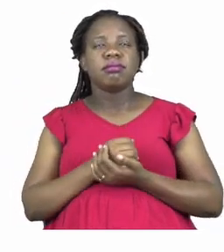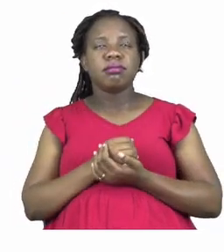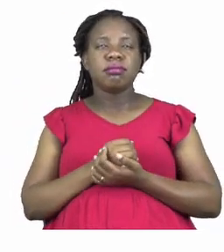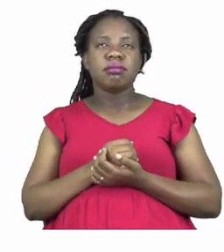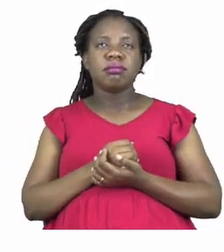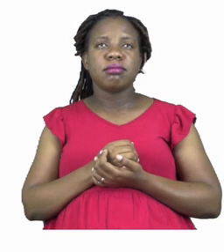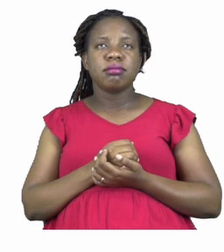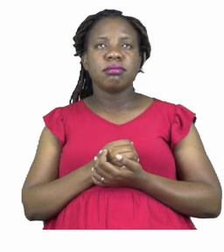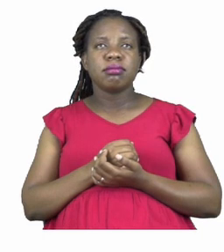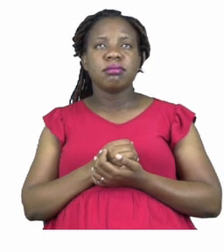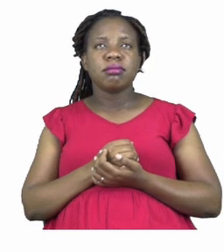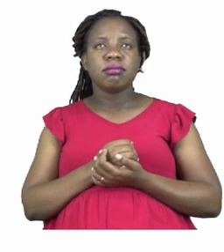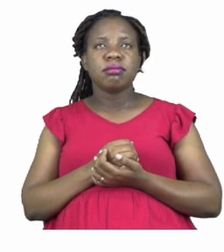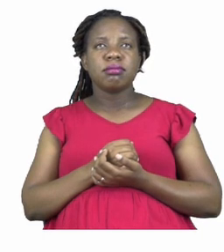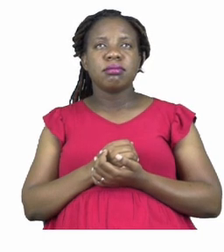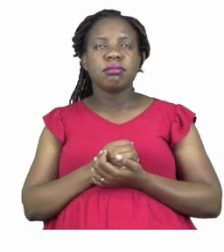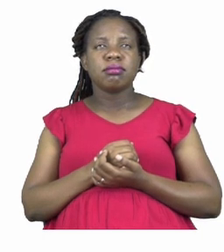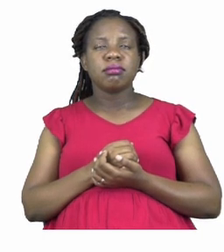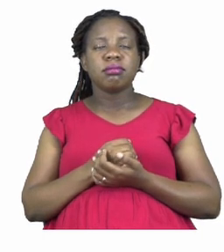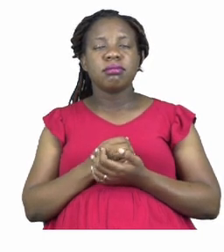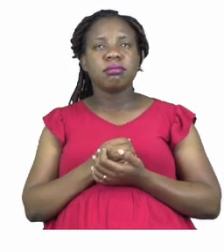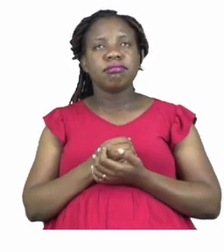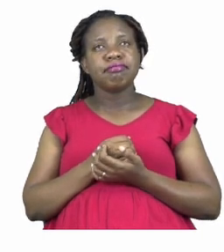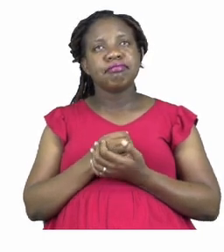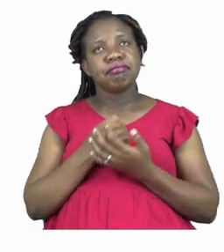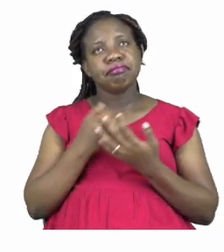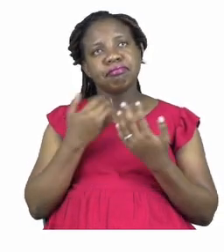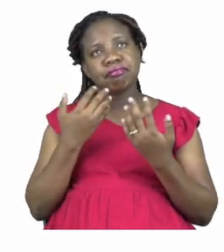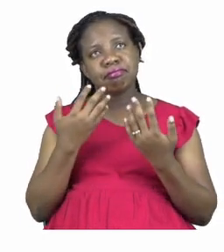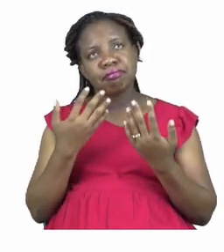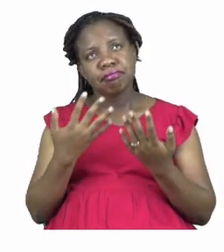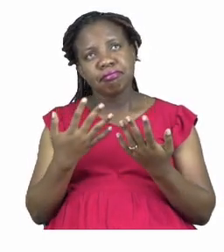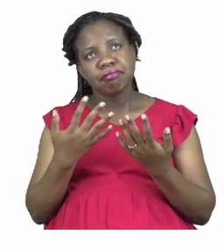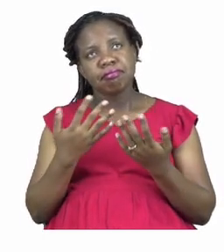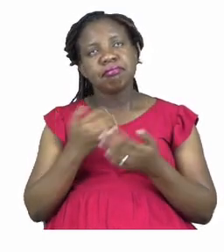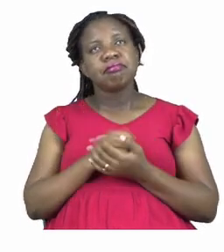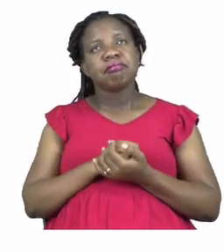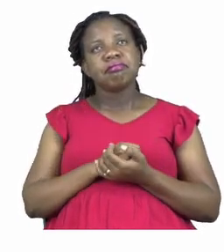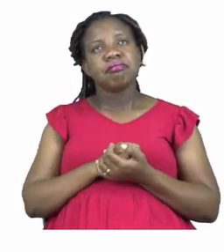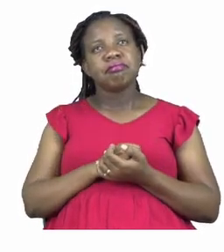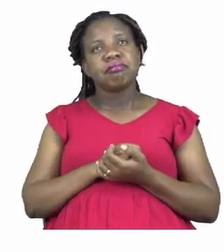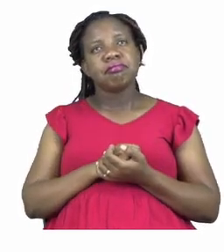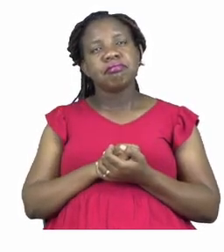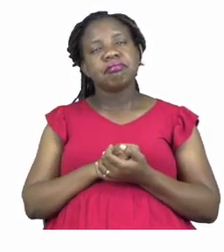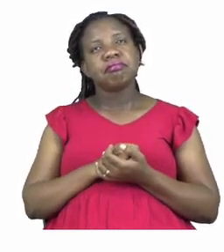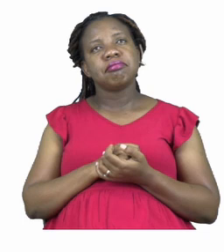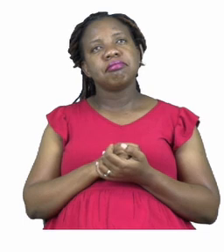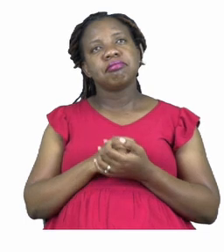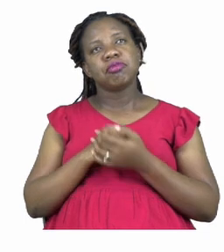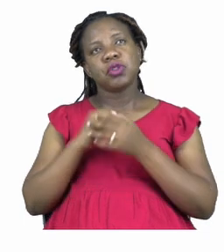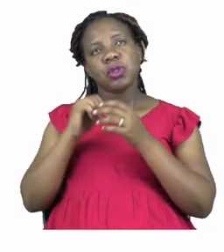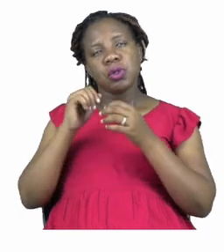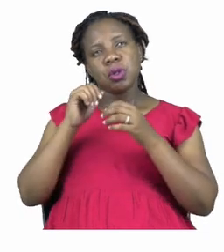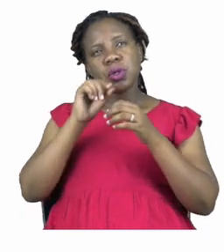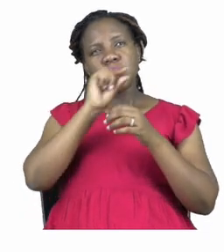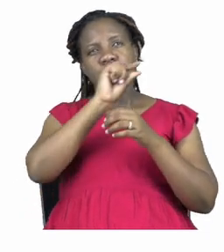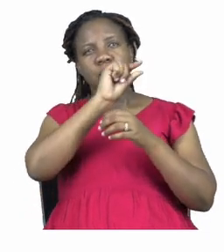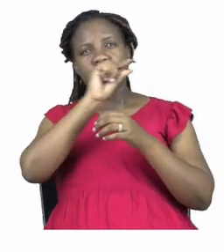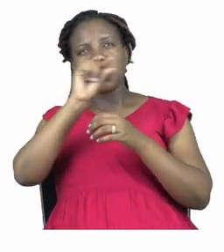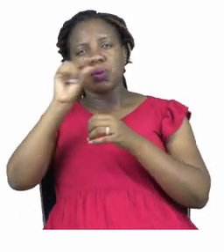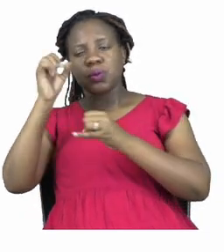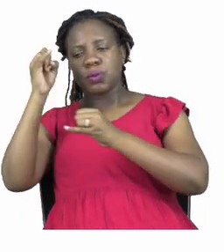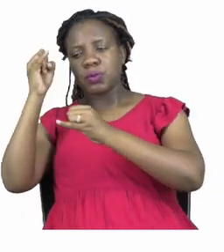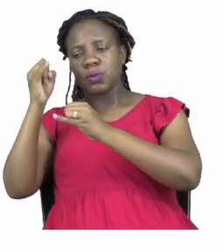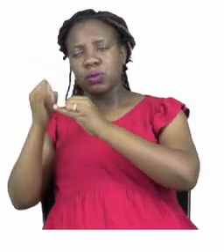in brackets, and it's your job to put the correct comparison. So we're going to do the last